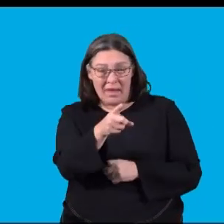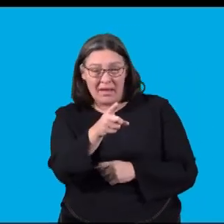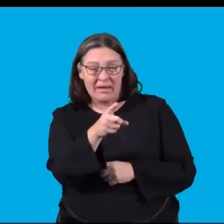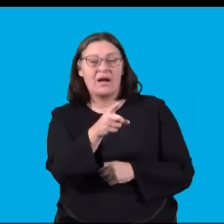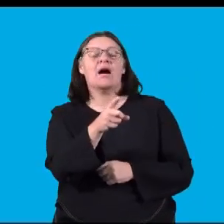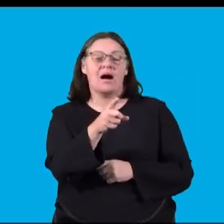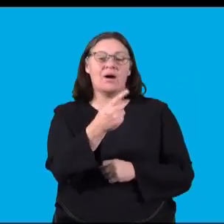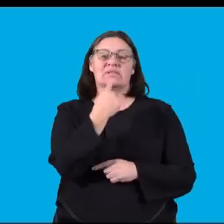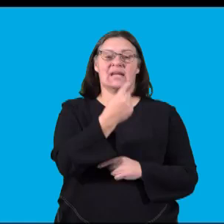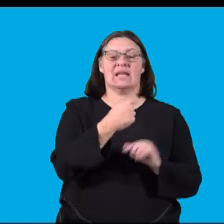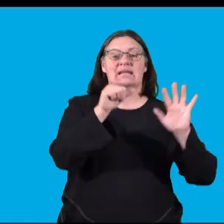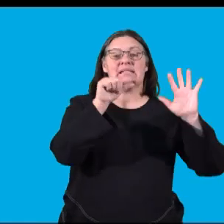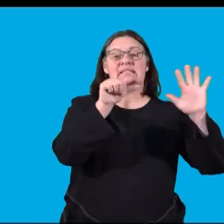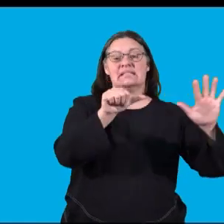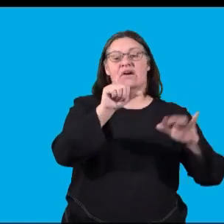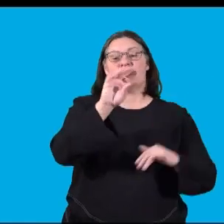said